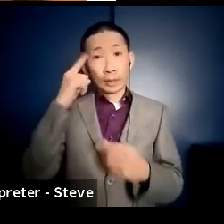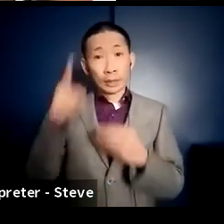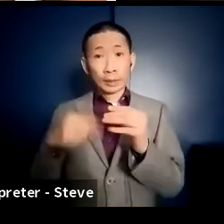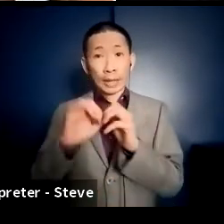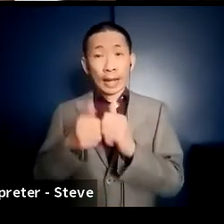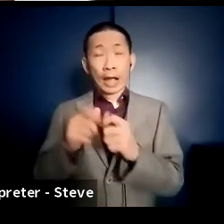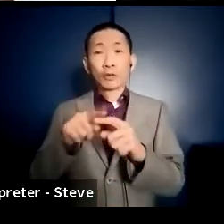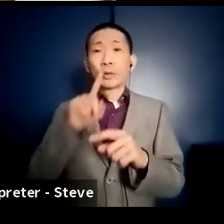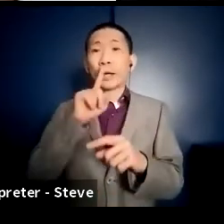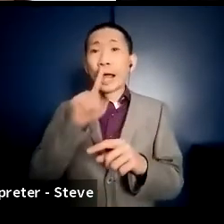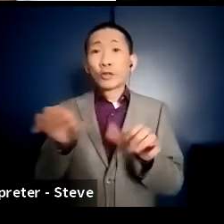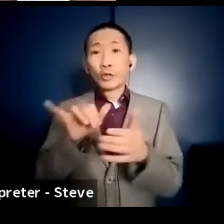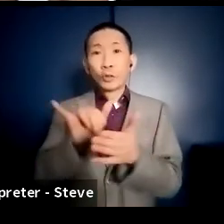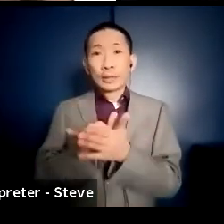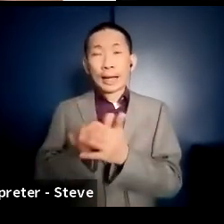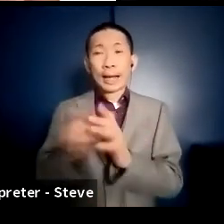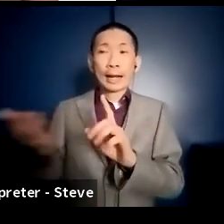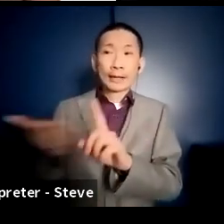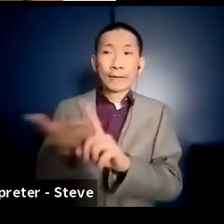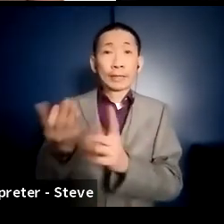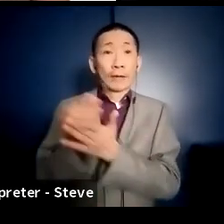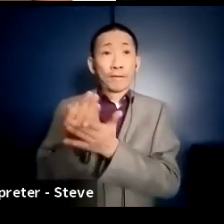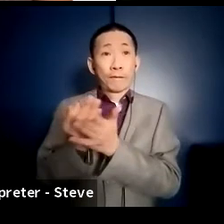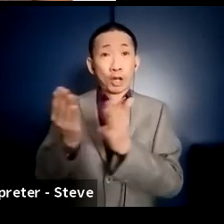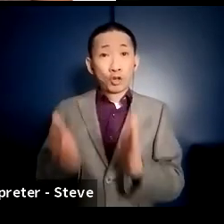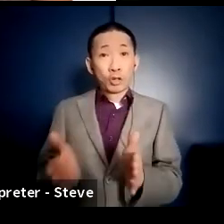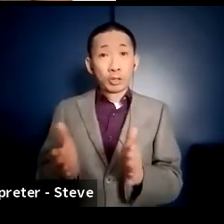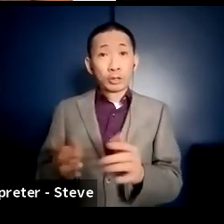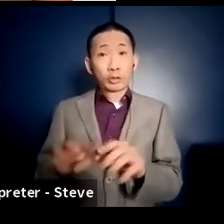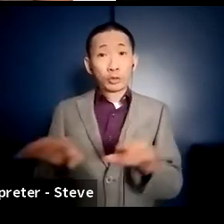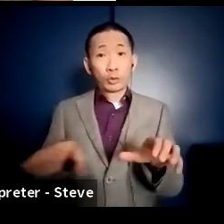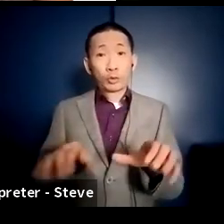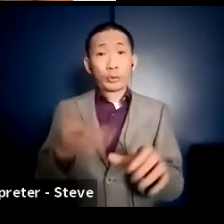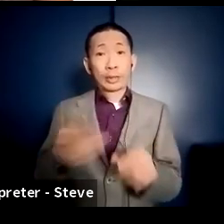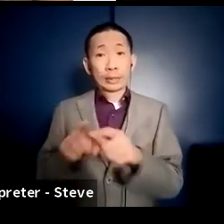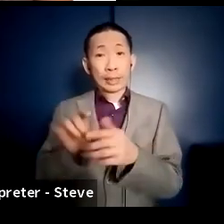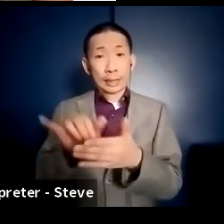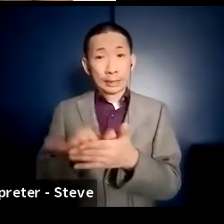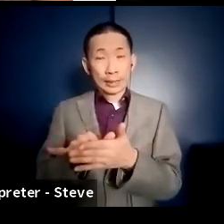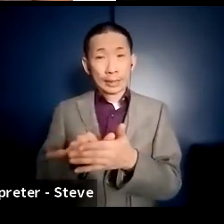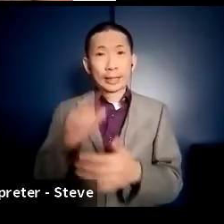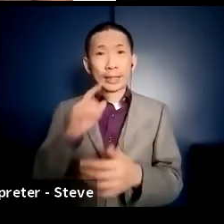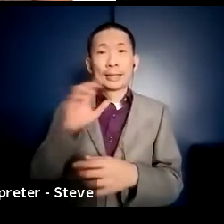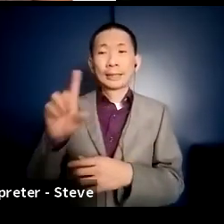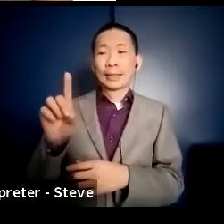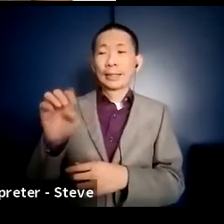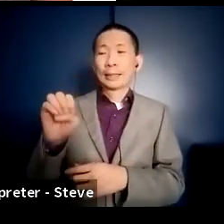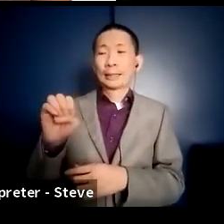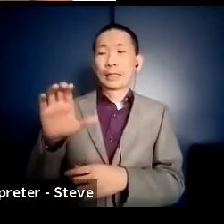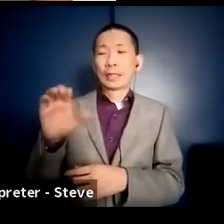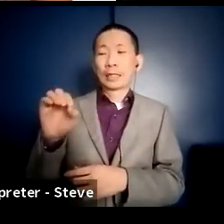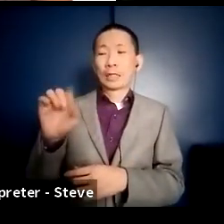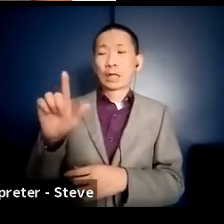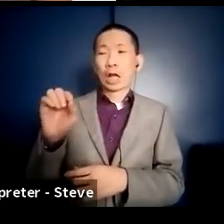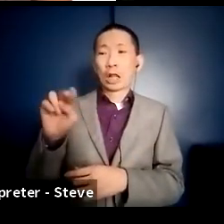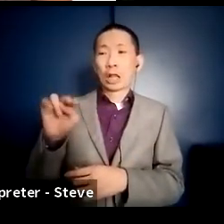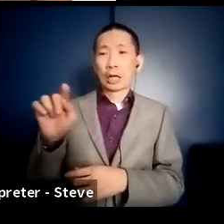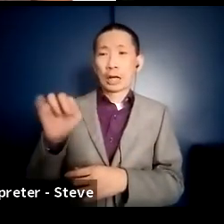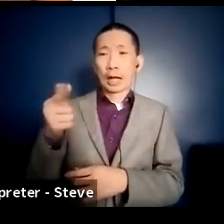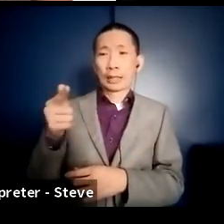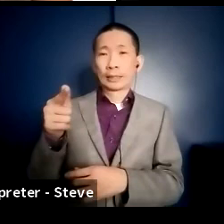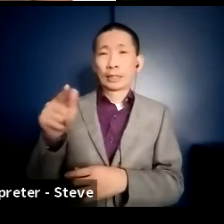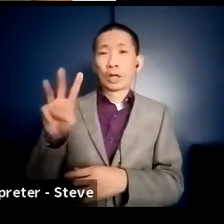to actually do that and convince funders to do things like that is Decolonizing Wealth by Edgar